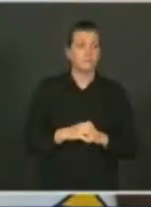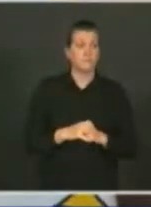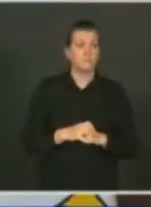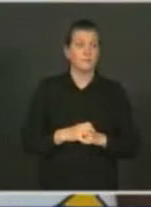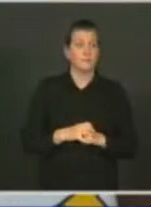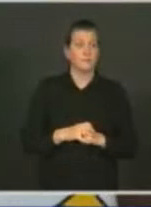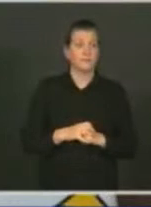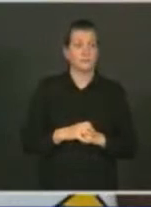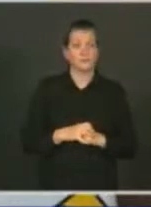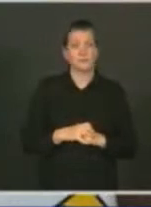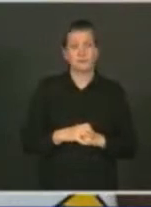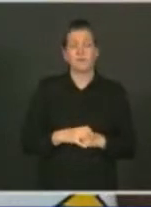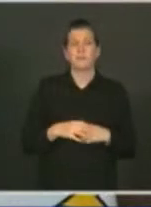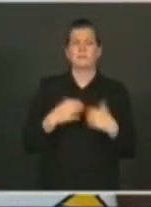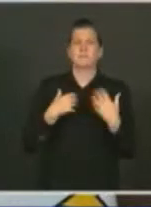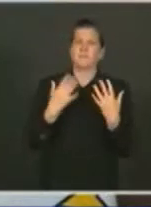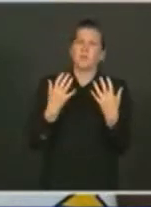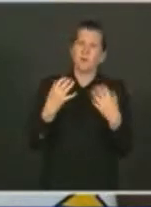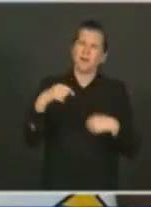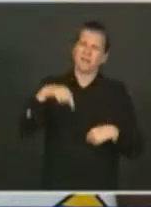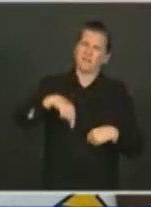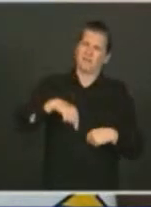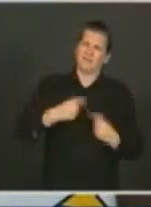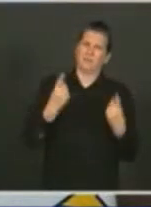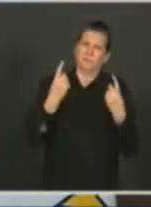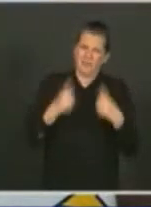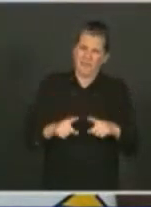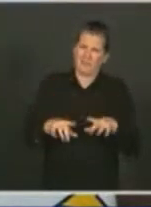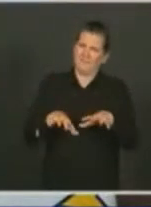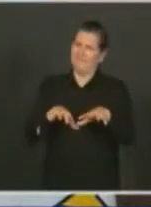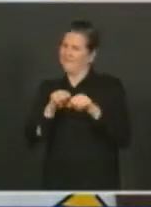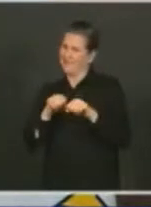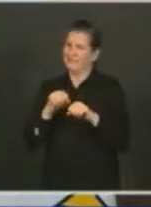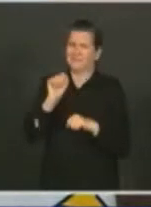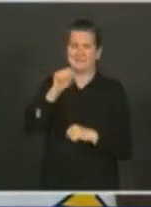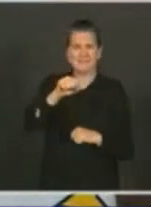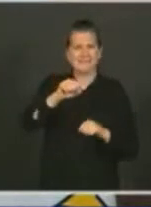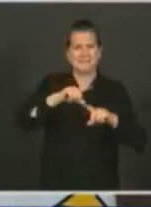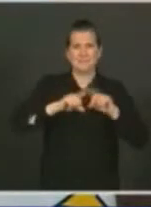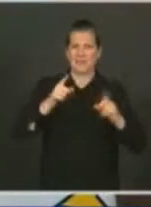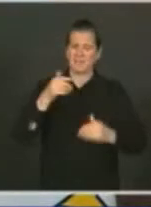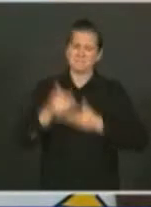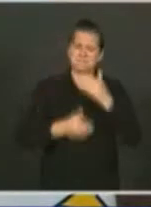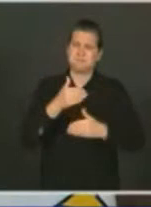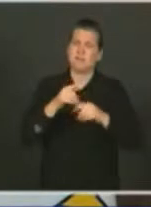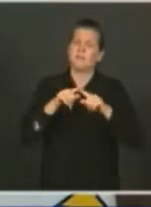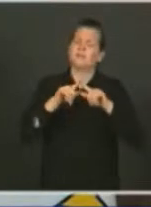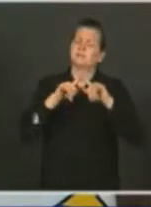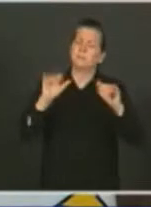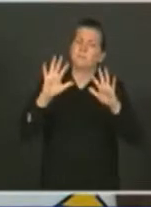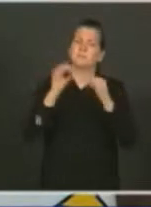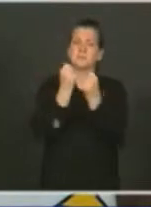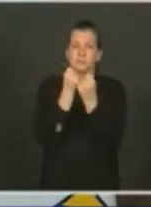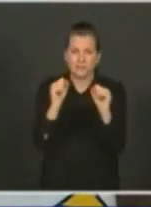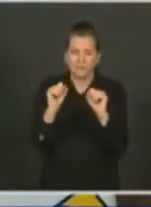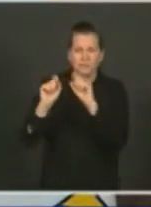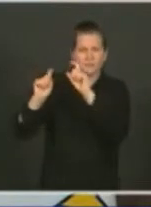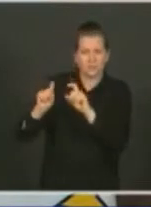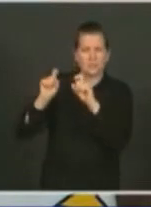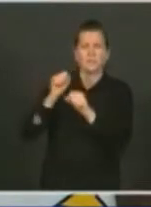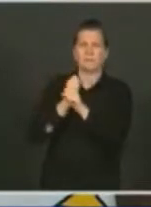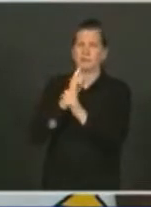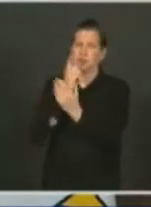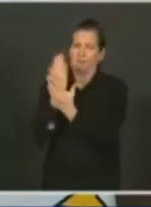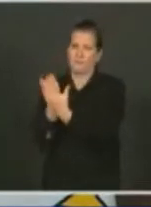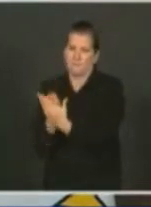We want this to happen quickly, but we also want it to happen safely. I'm frequently asked these days, hey, Gov, would you get the